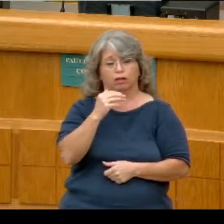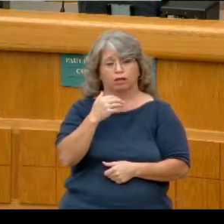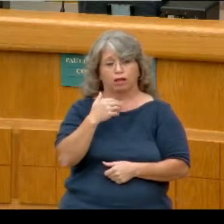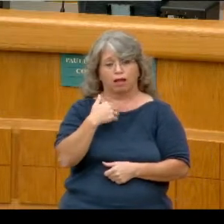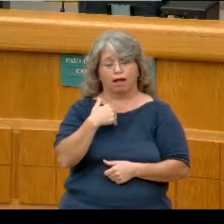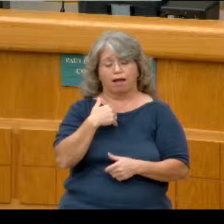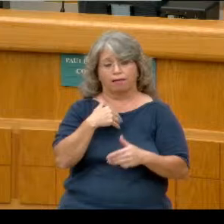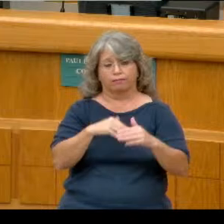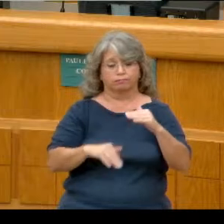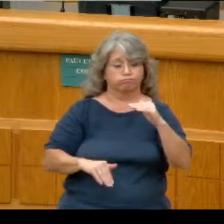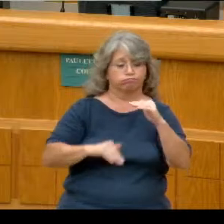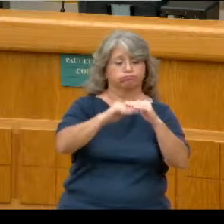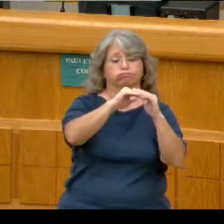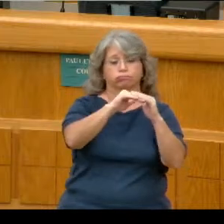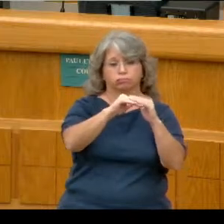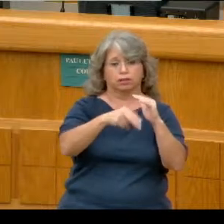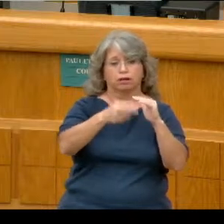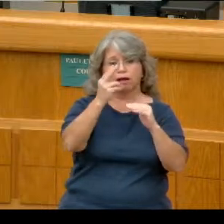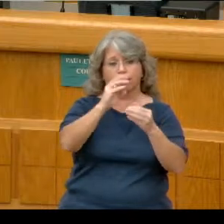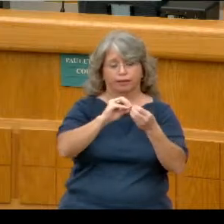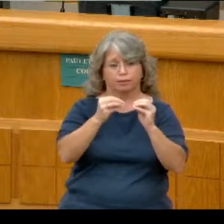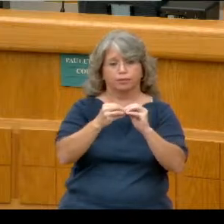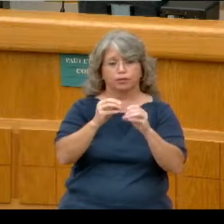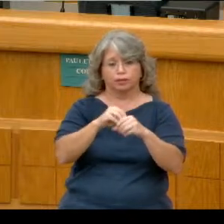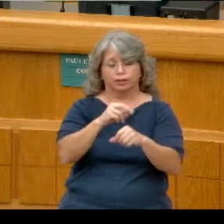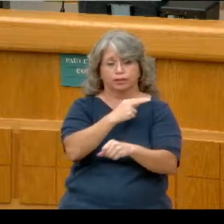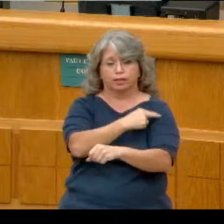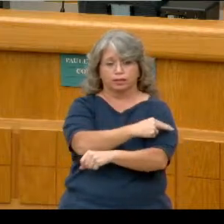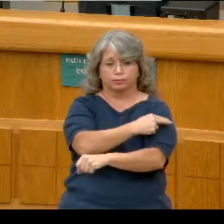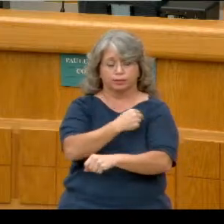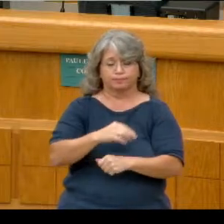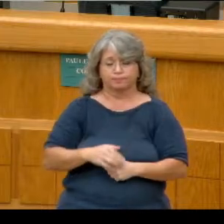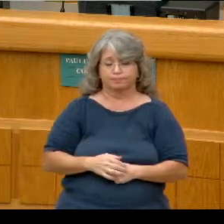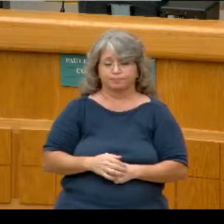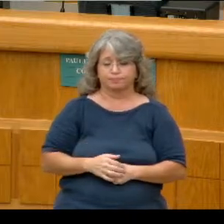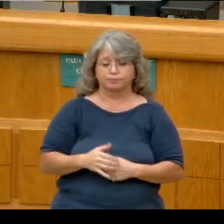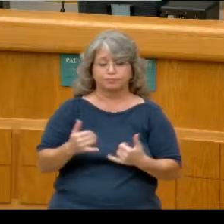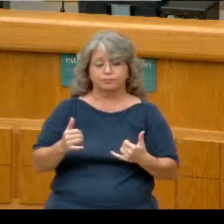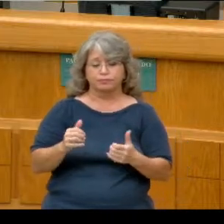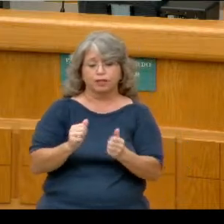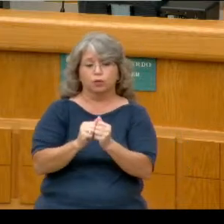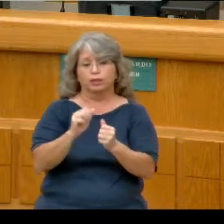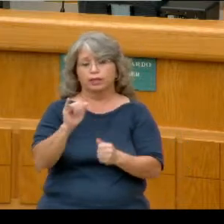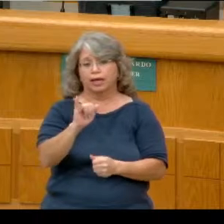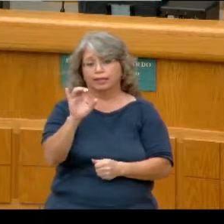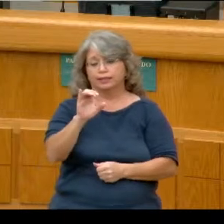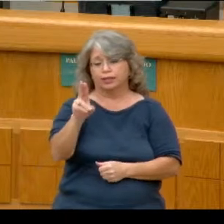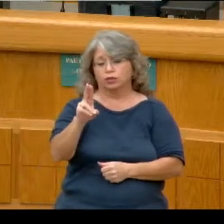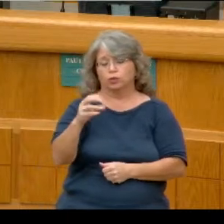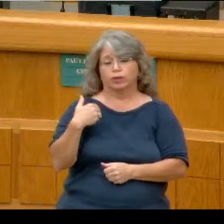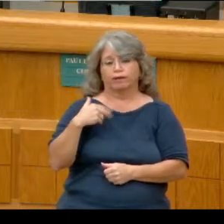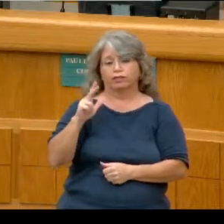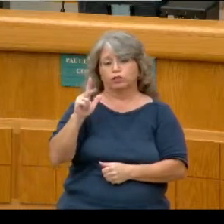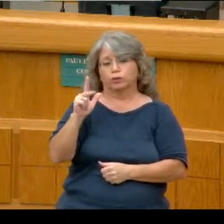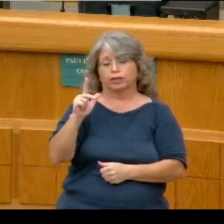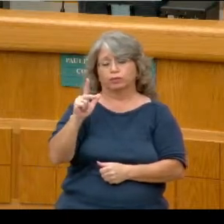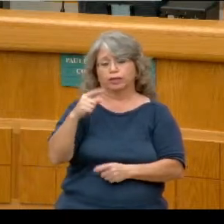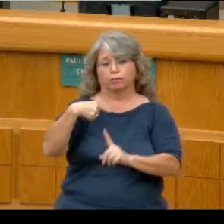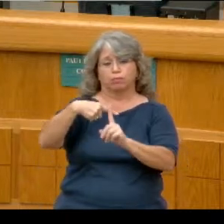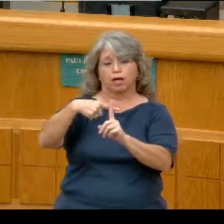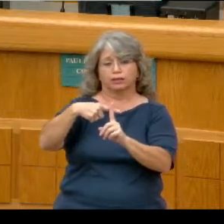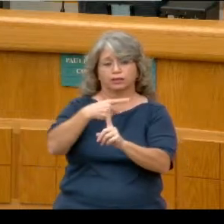And while we're talking about hospitalizations, just right now with the ICU, we're at 23 positive patients in